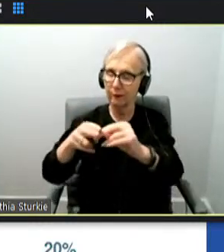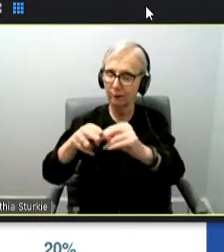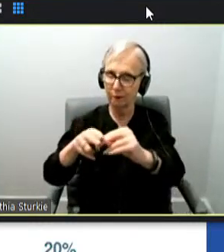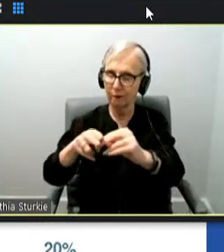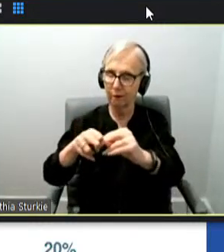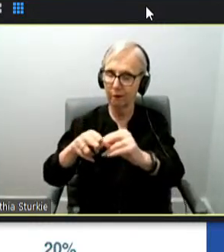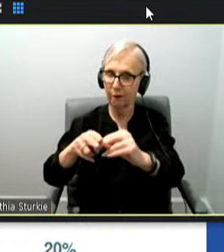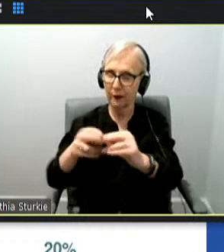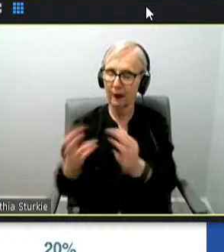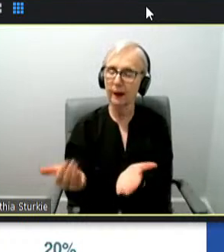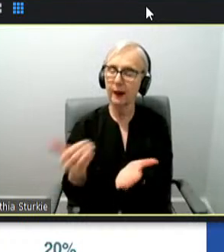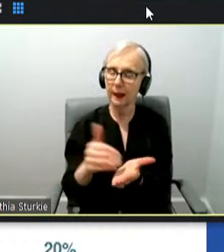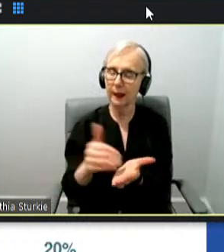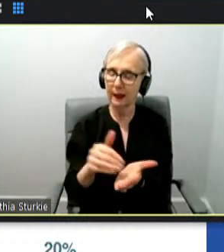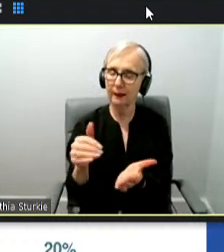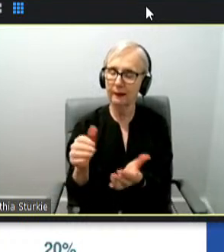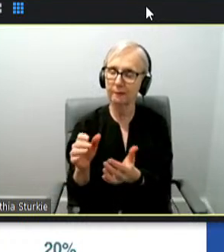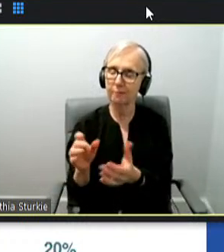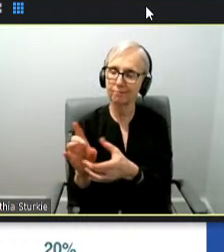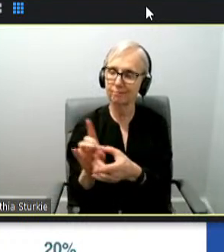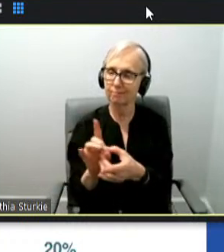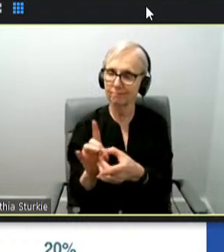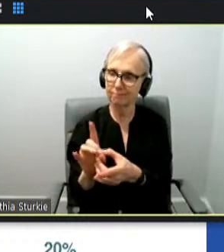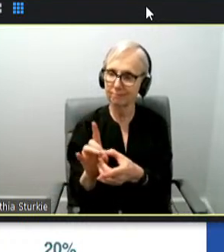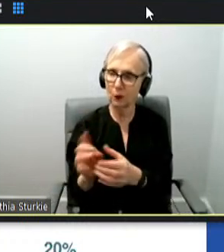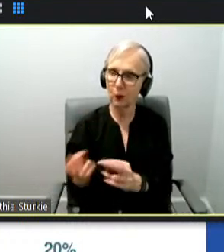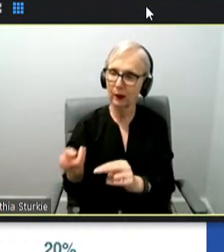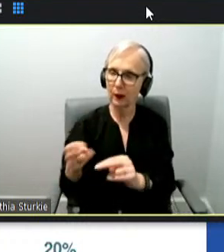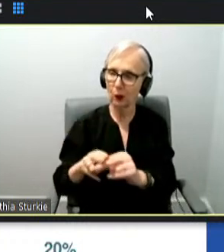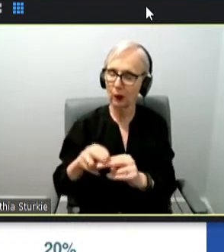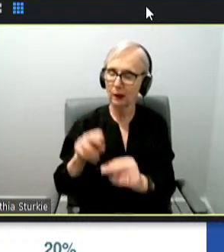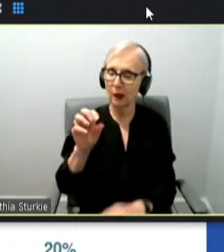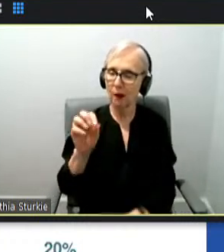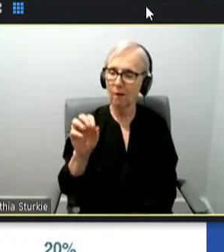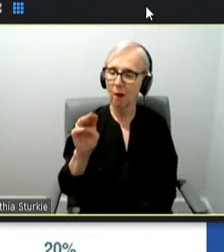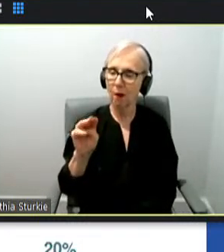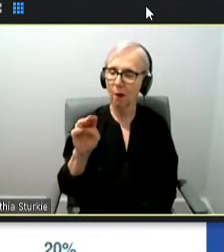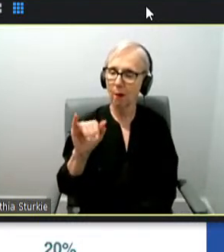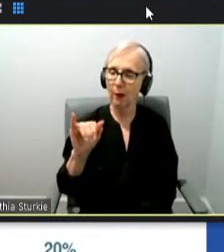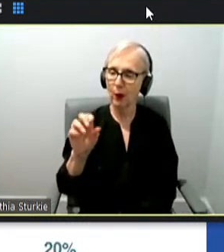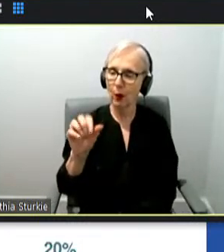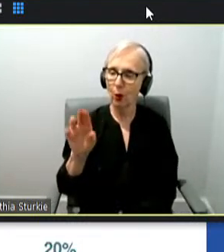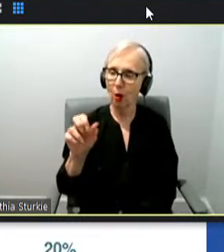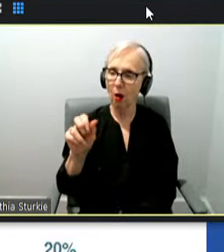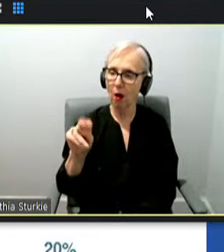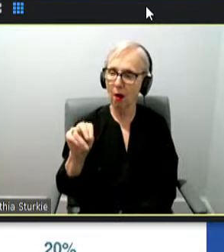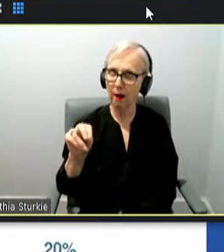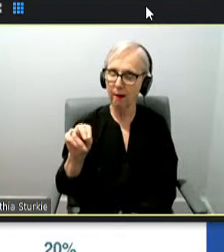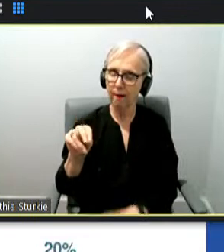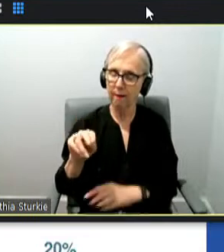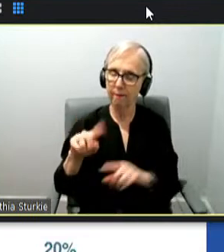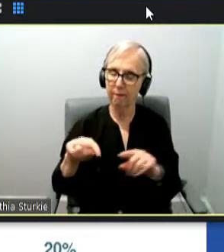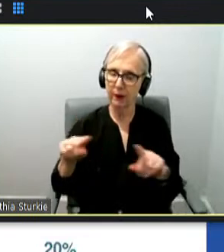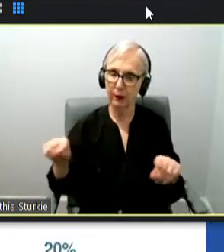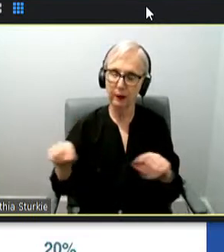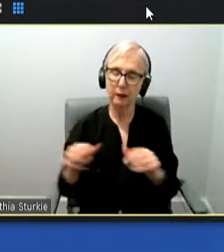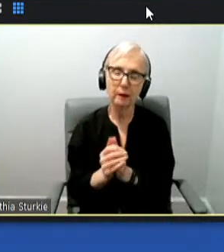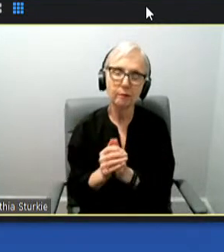trend, again, likely associated with the increase in the Omicron variant here in the state. Next slide, please.